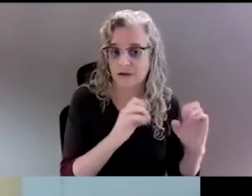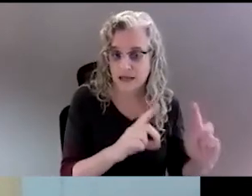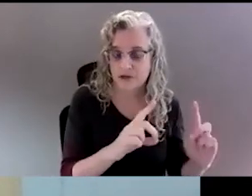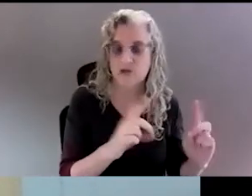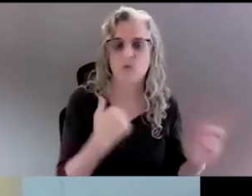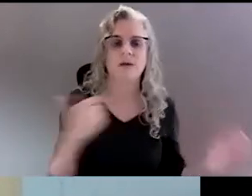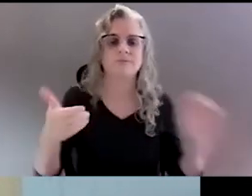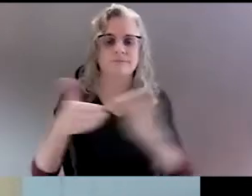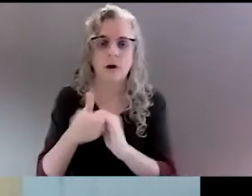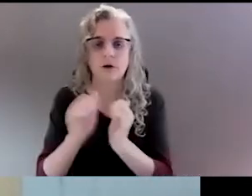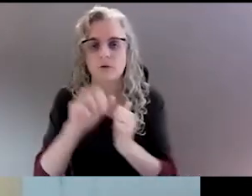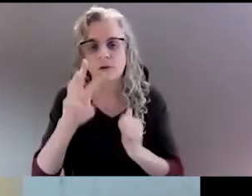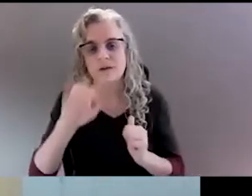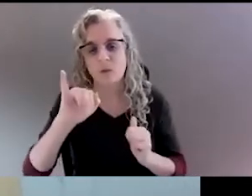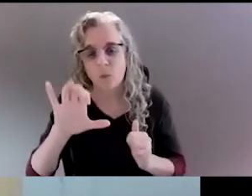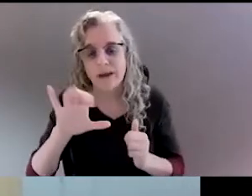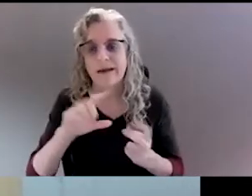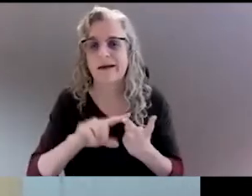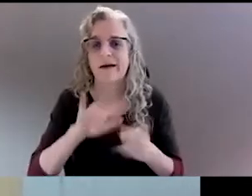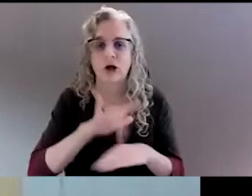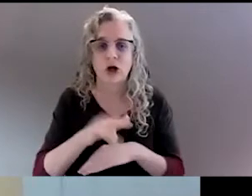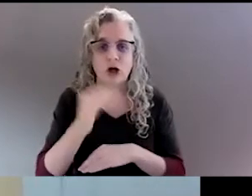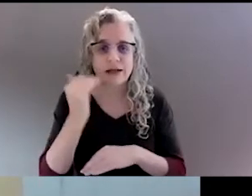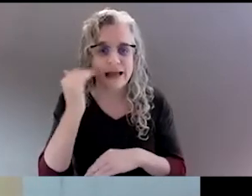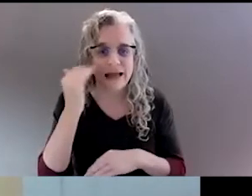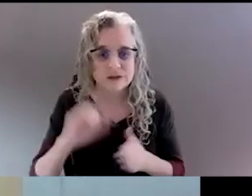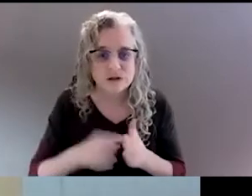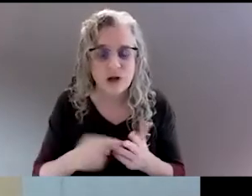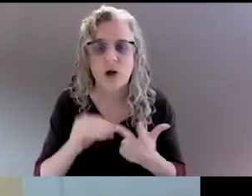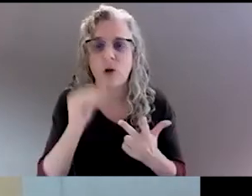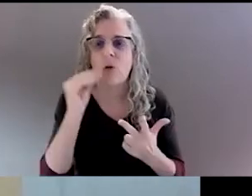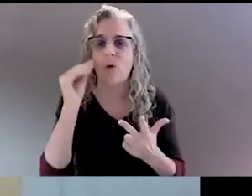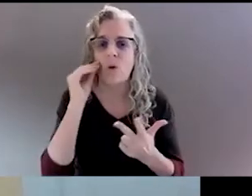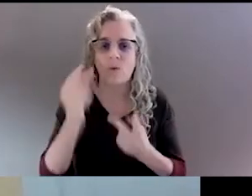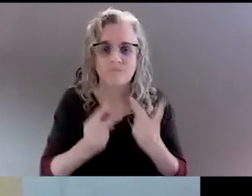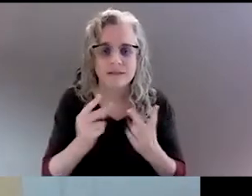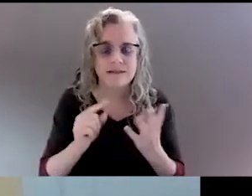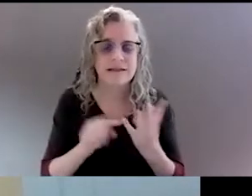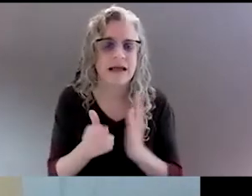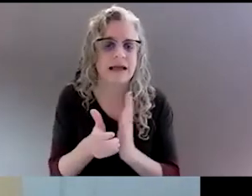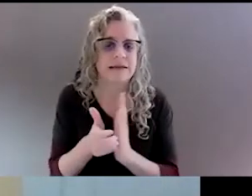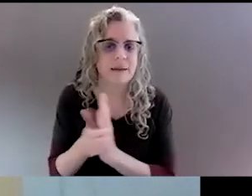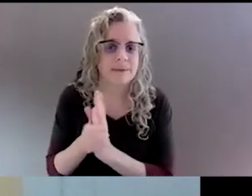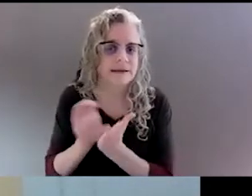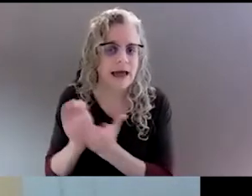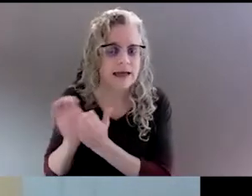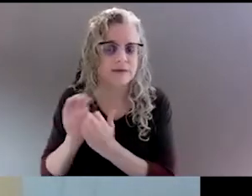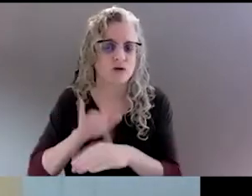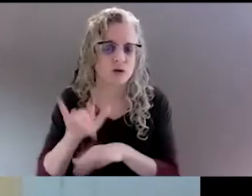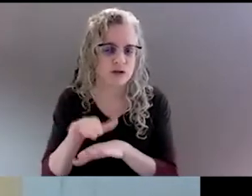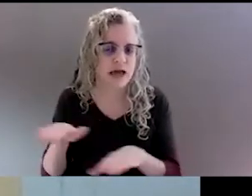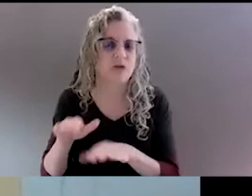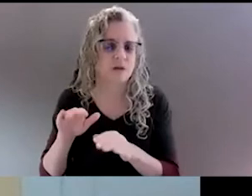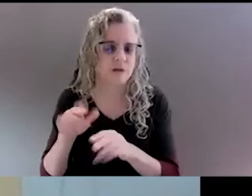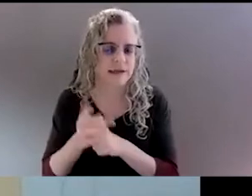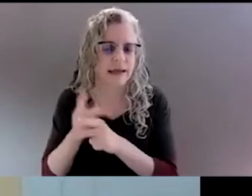Head Start, home visiting, and subsidized early childcare programs. And then we also have a program